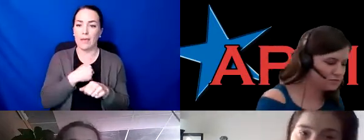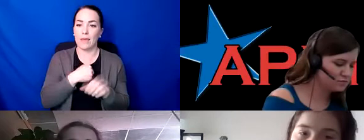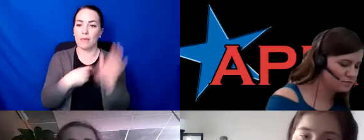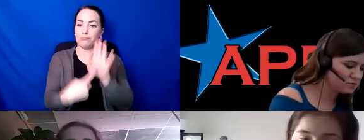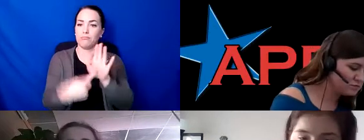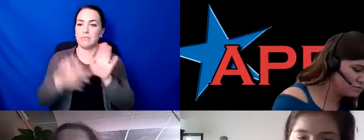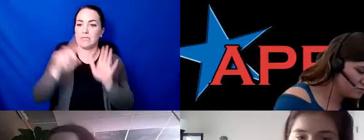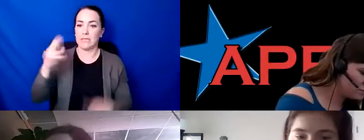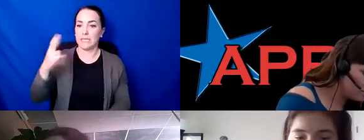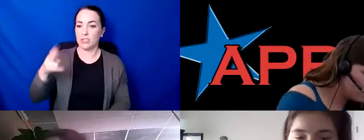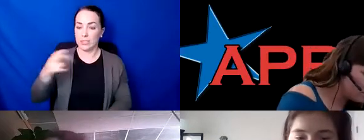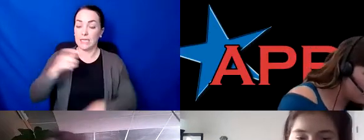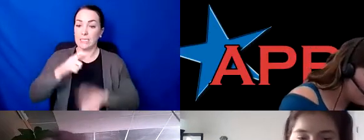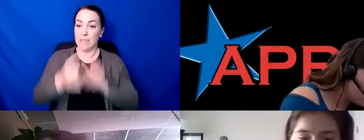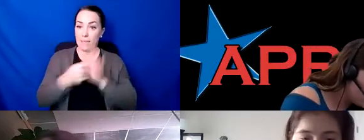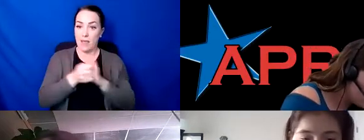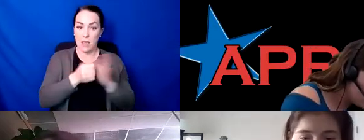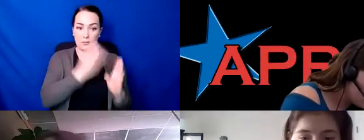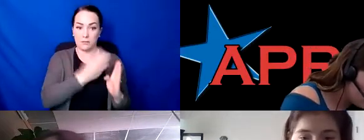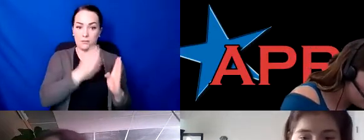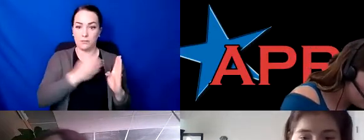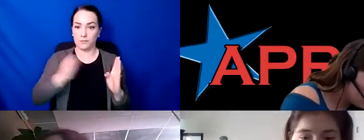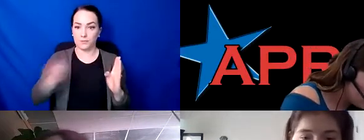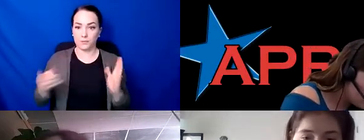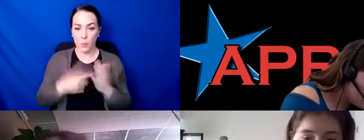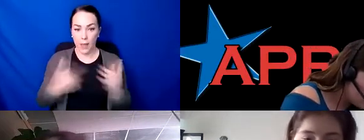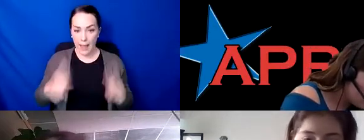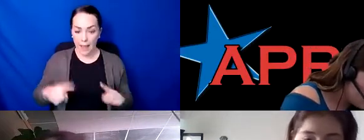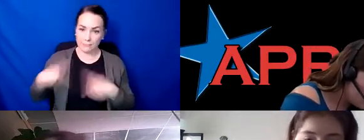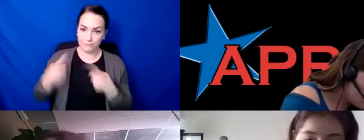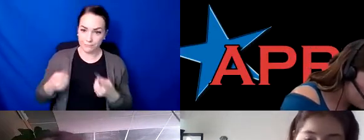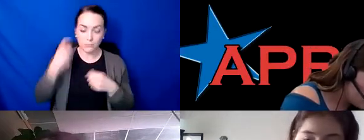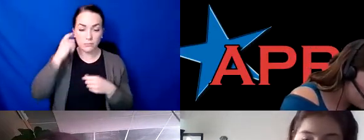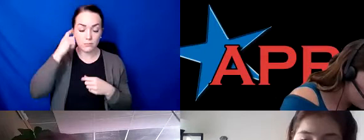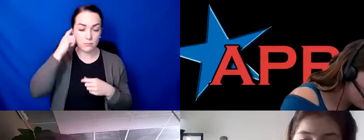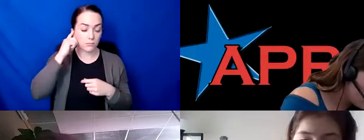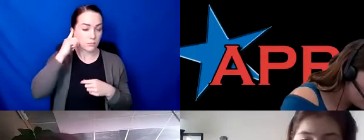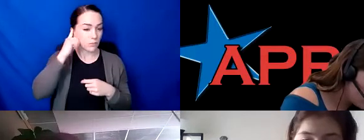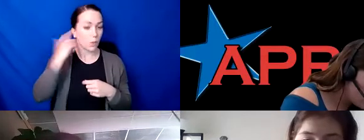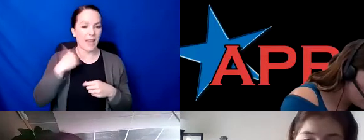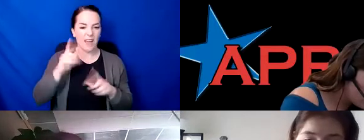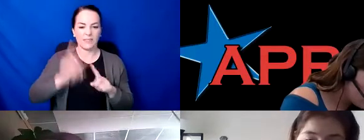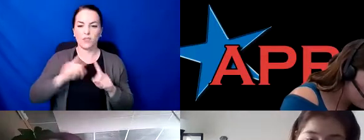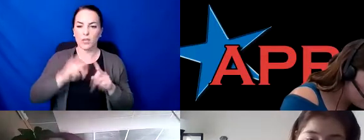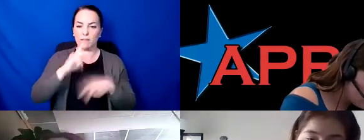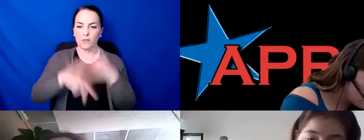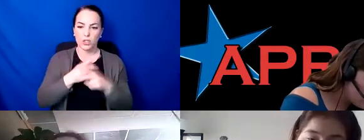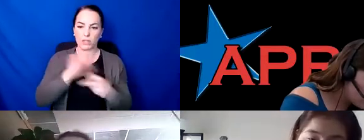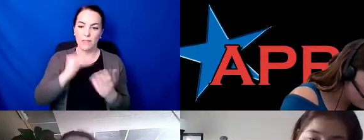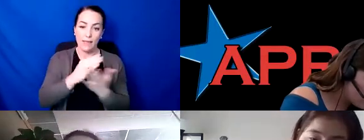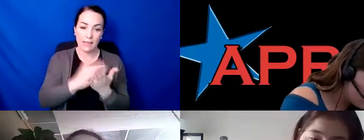of the timeline, and we have various versions of this lesson that we've done